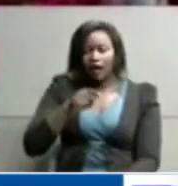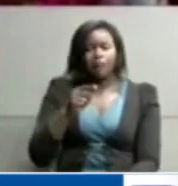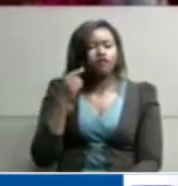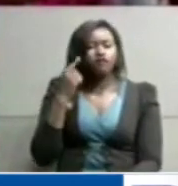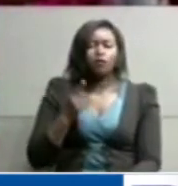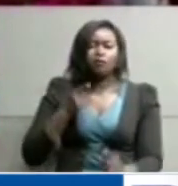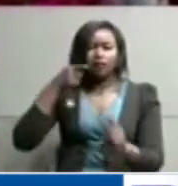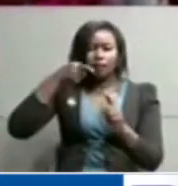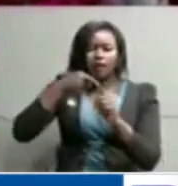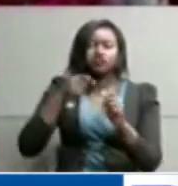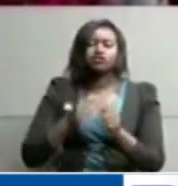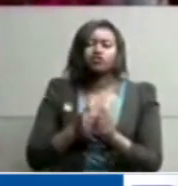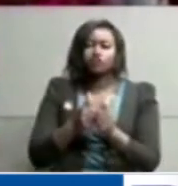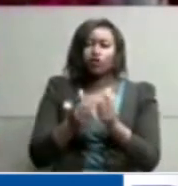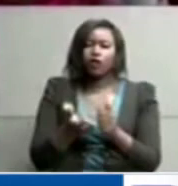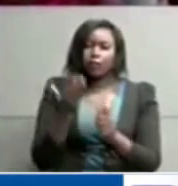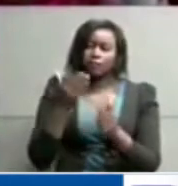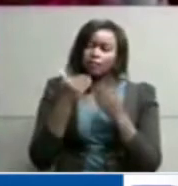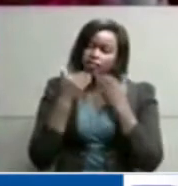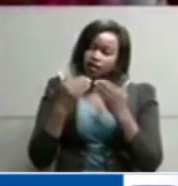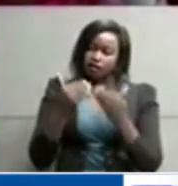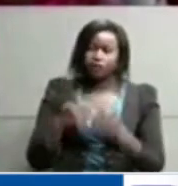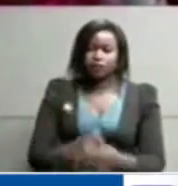of follow-up. Thank you.